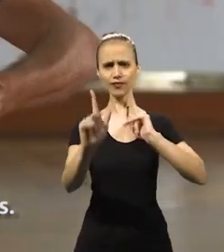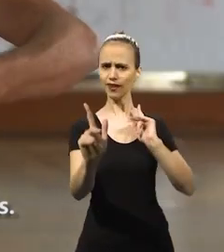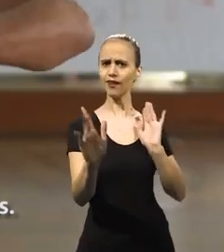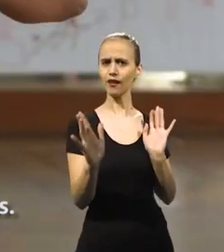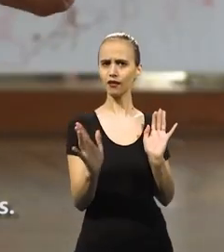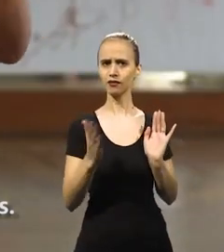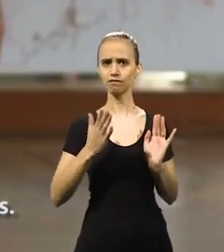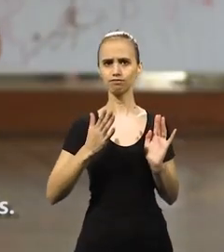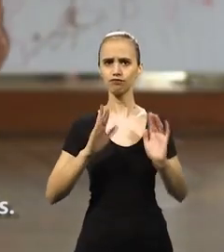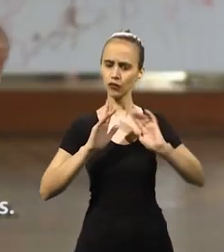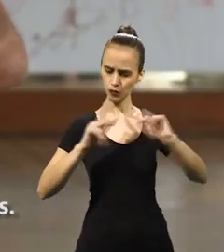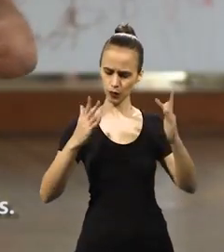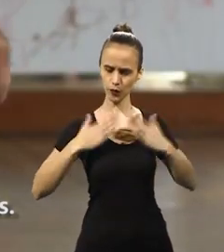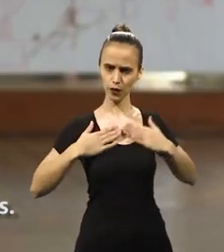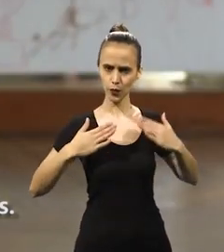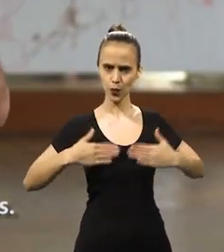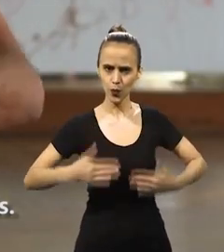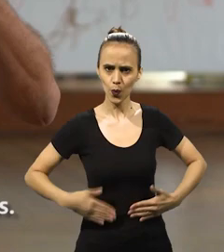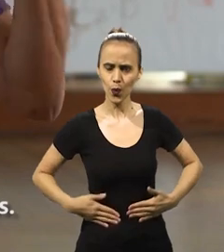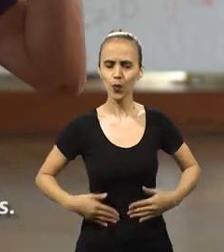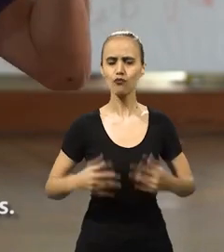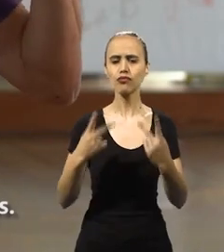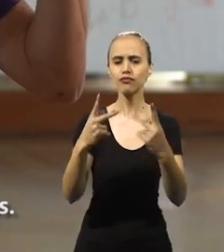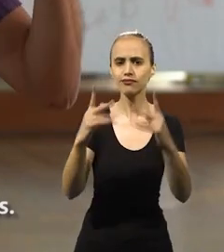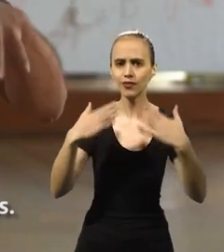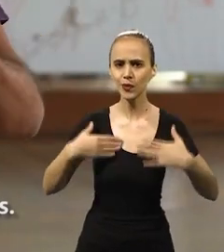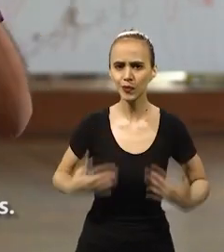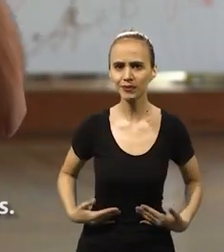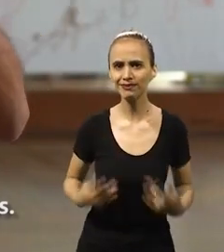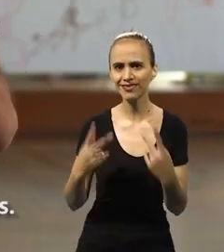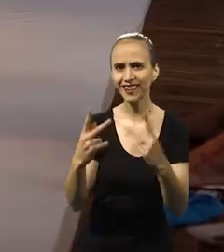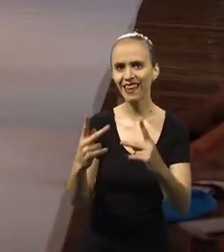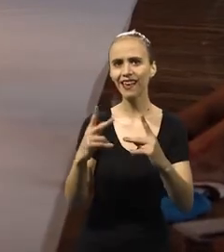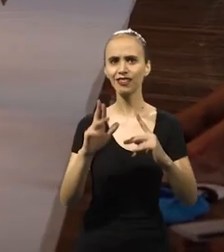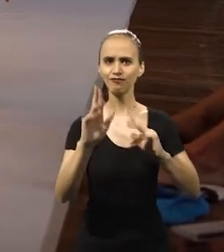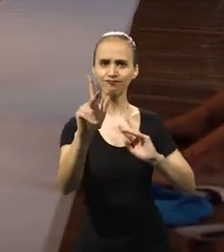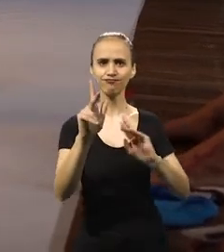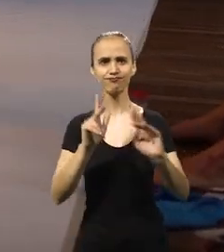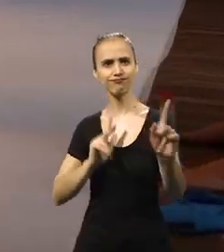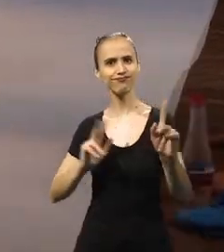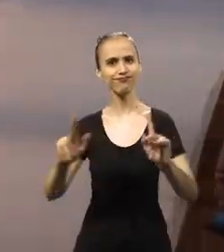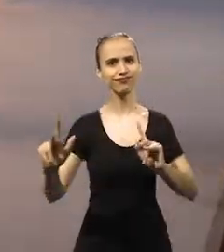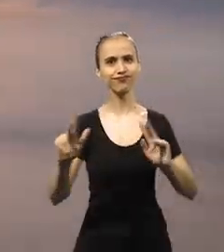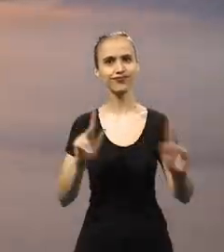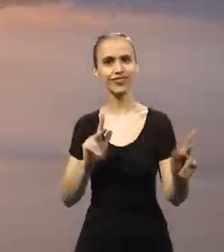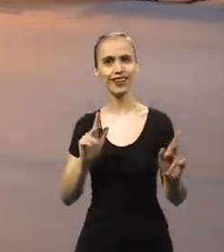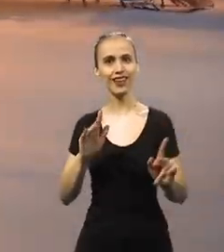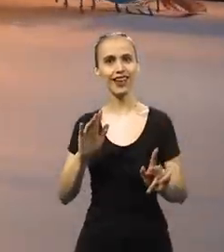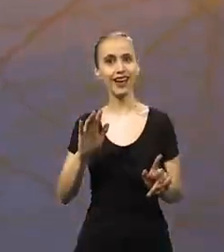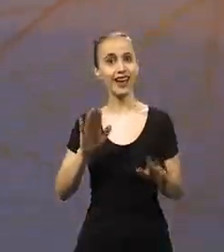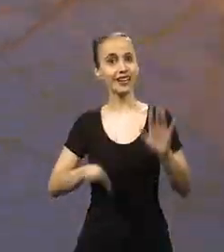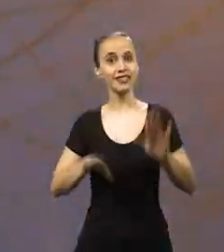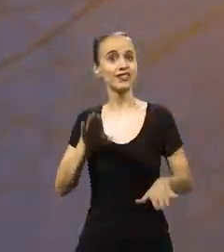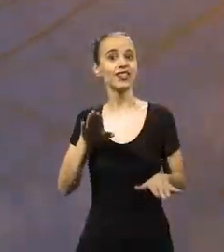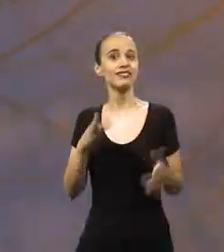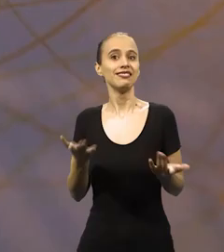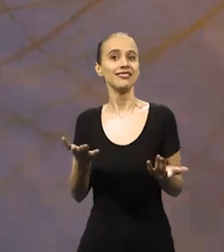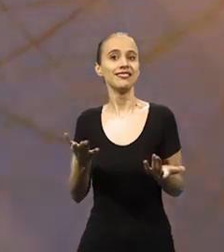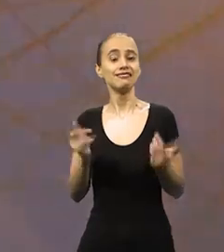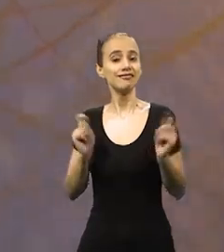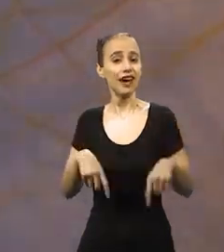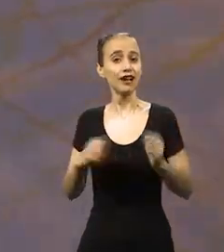in the body, other experiences, other stories. Right. Many experiences. Yeah. Sometimes